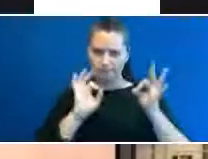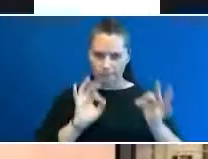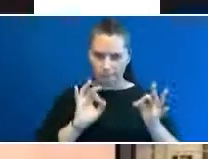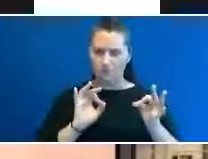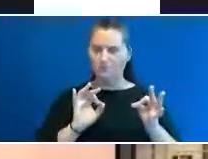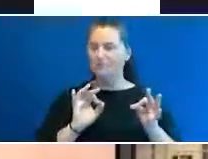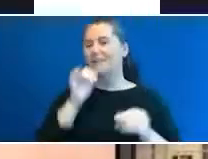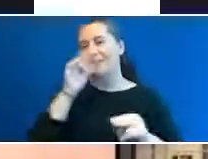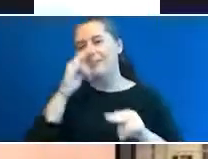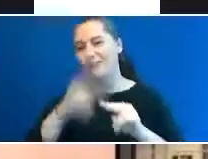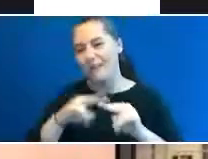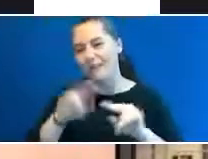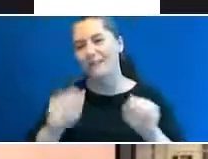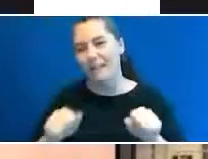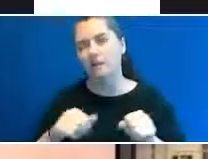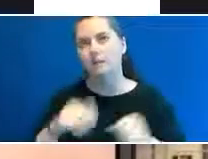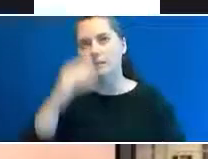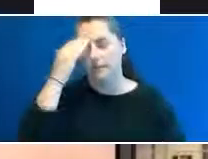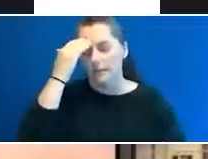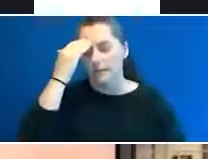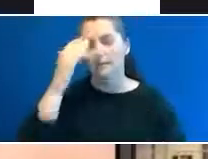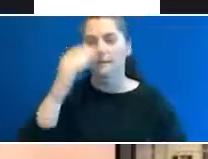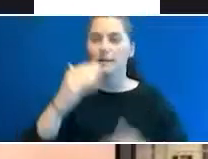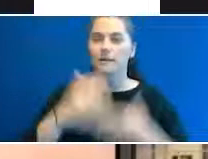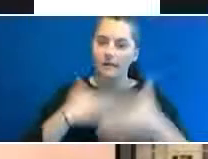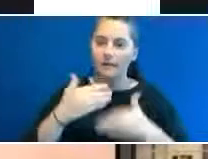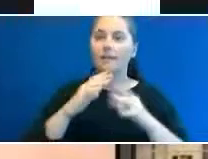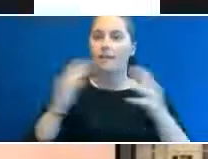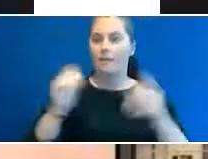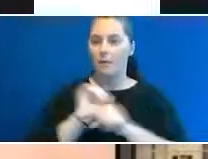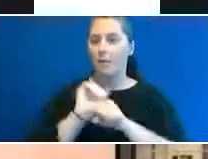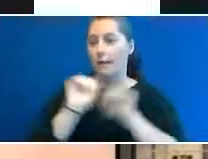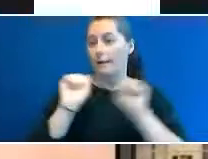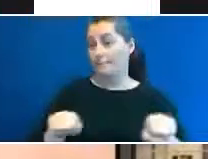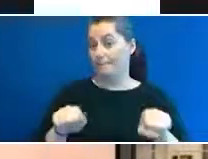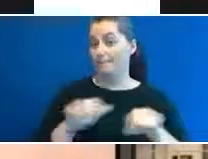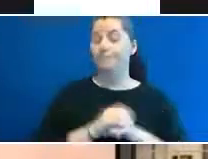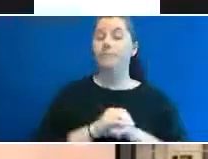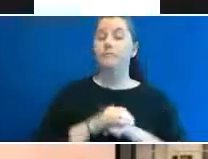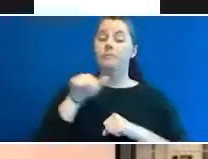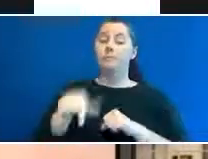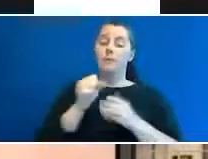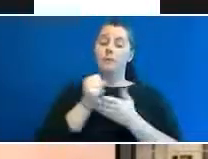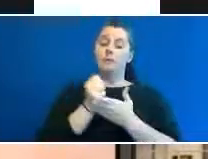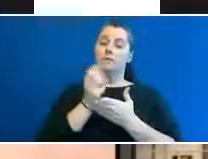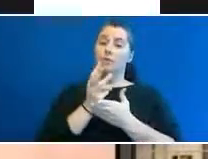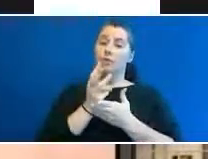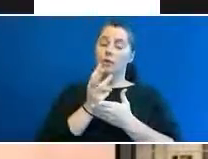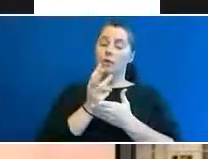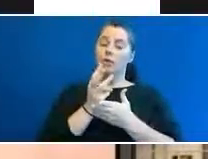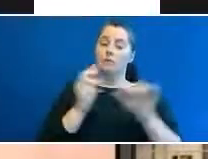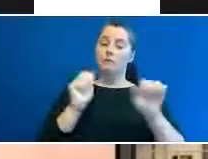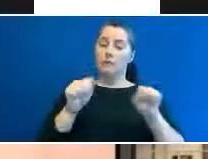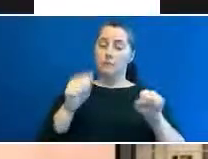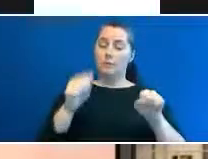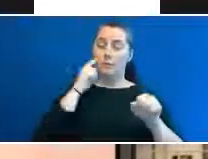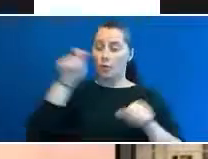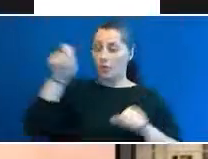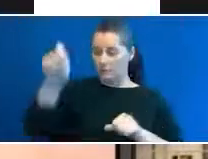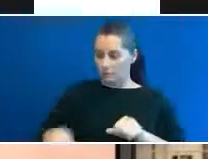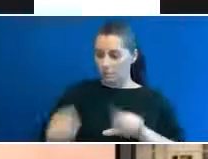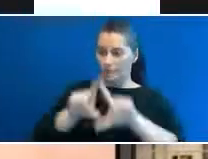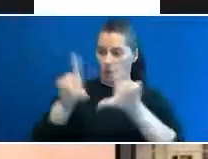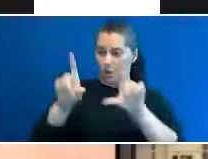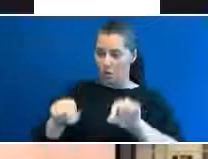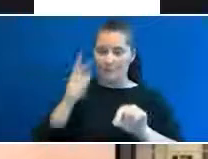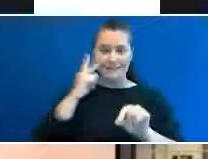be tedious. So with this, with the software, you're going to be able to swipe your card, see everything real time, as well